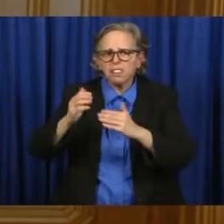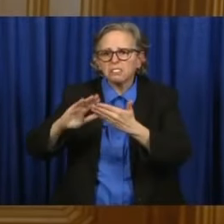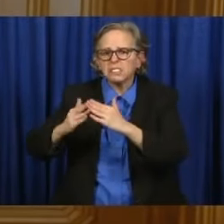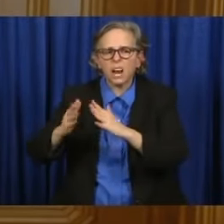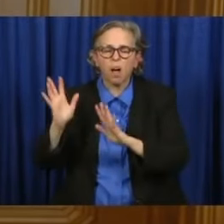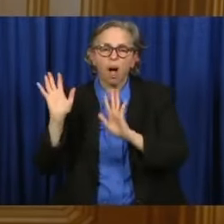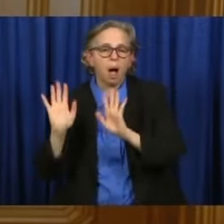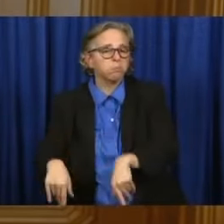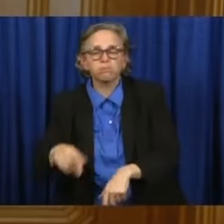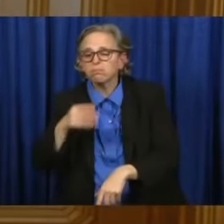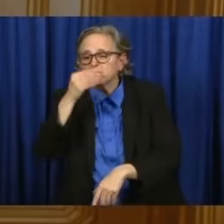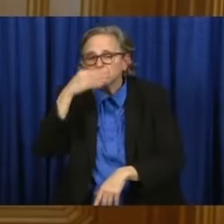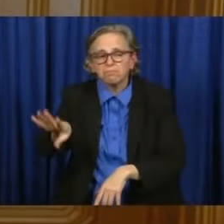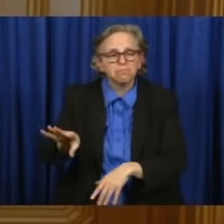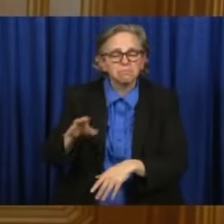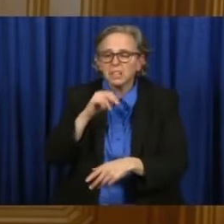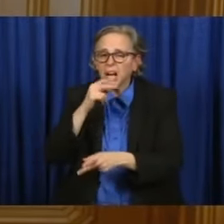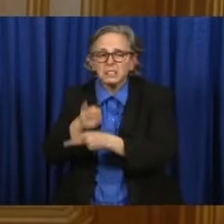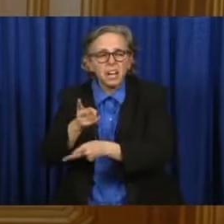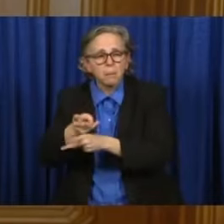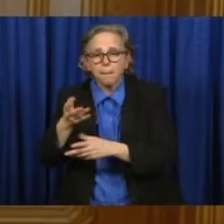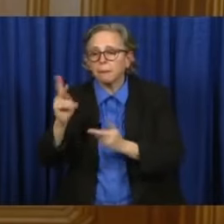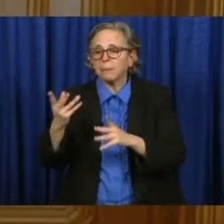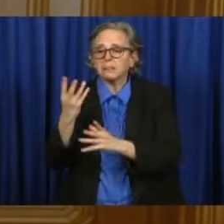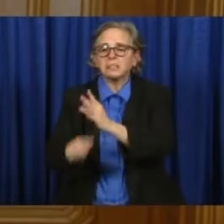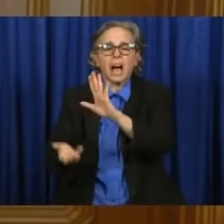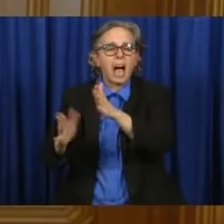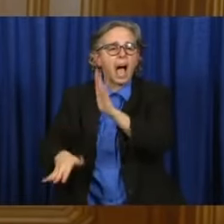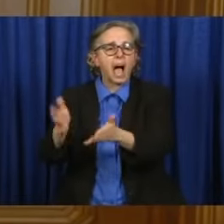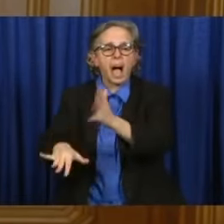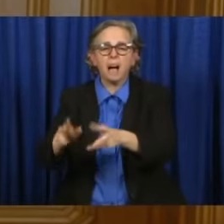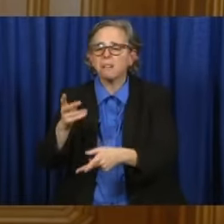die, and let their whole healthcare system be overwhelmed.